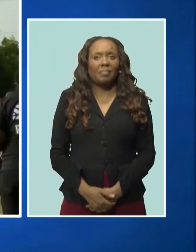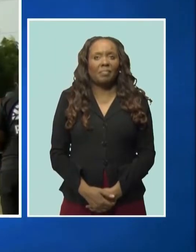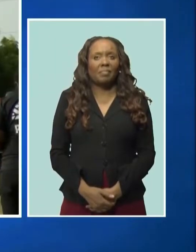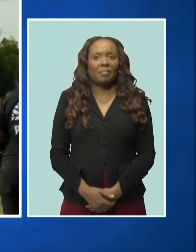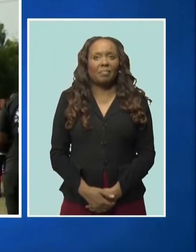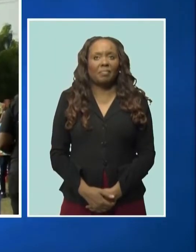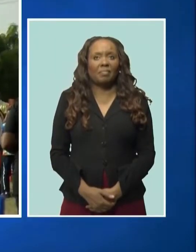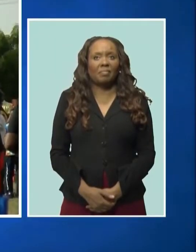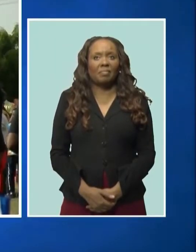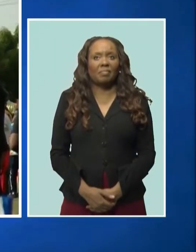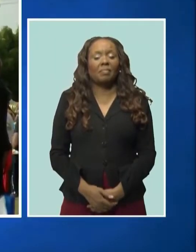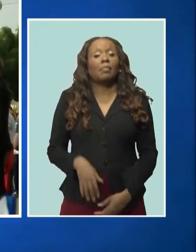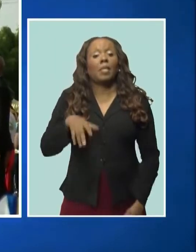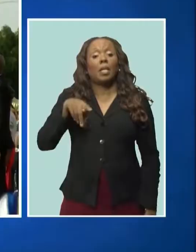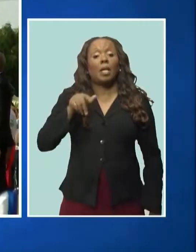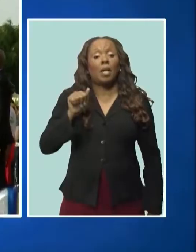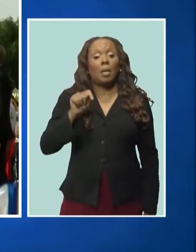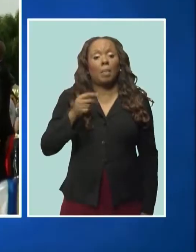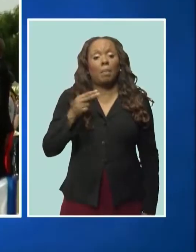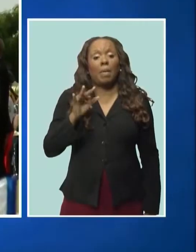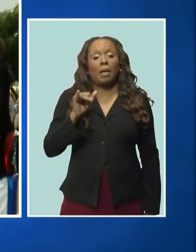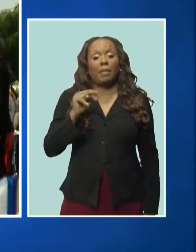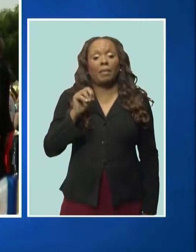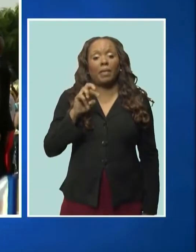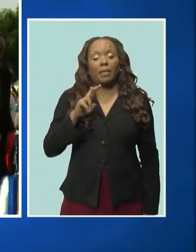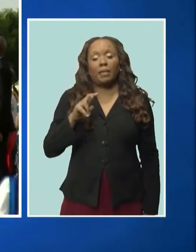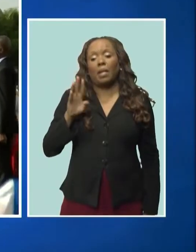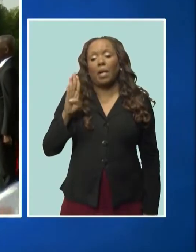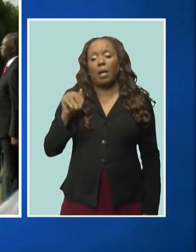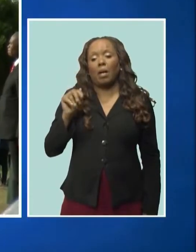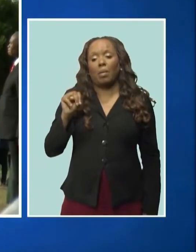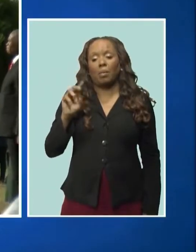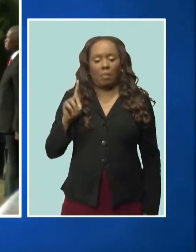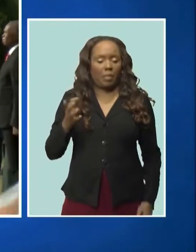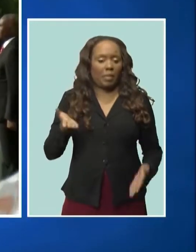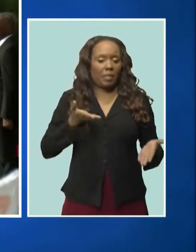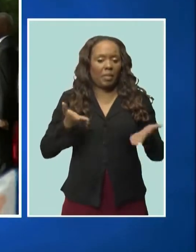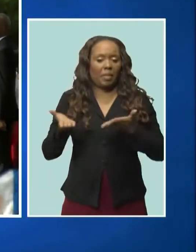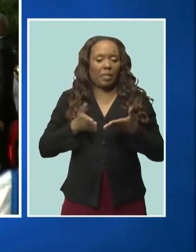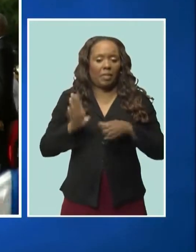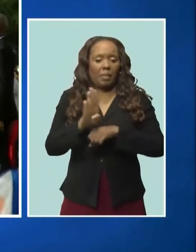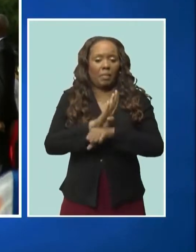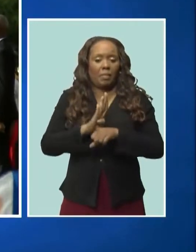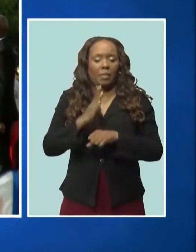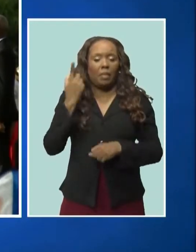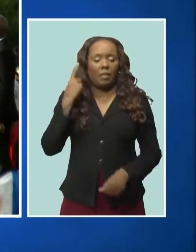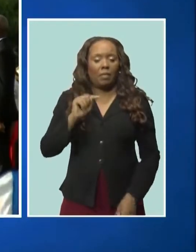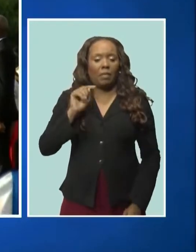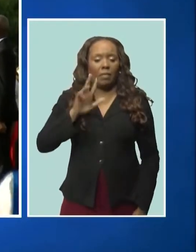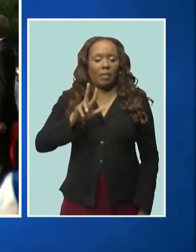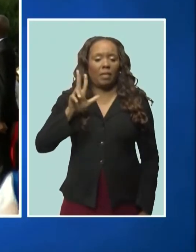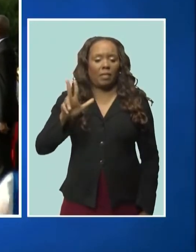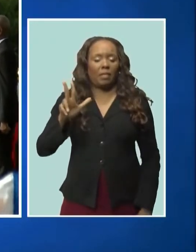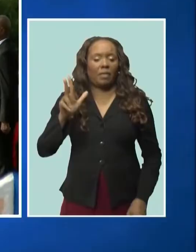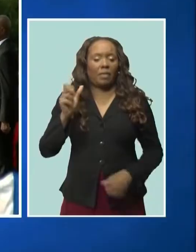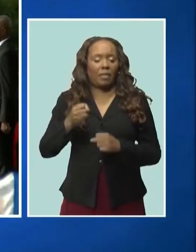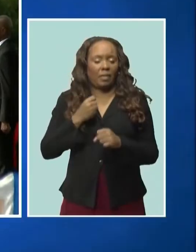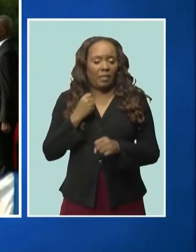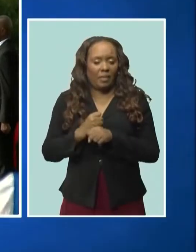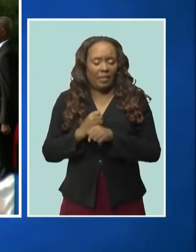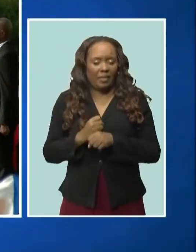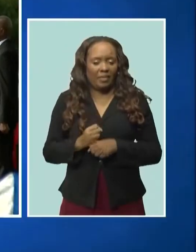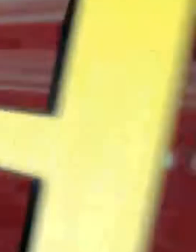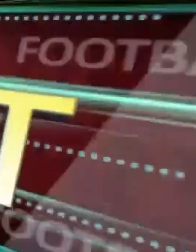The Pathfinder Band has served Barbados for 53 years. Joshua Hinkson, CBC News.